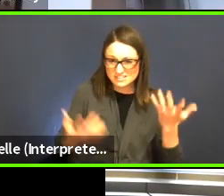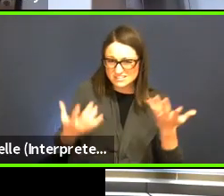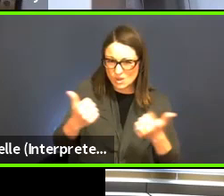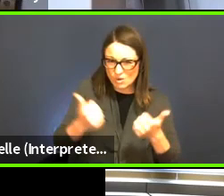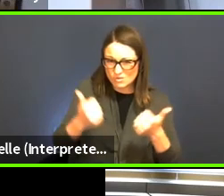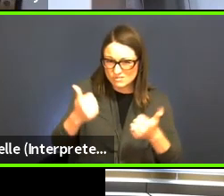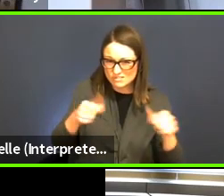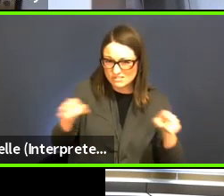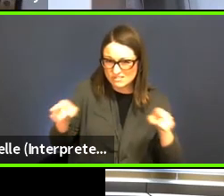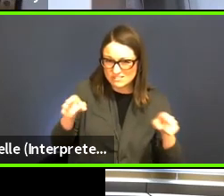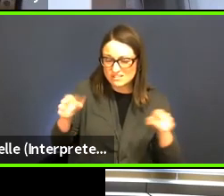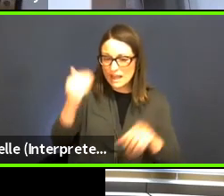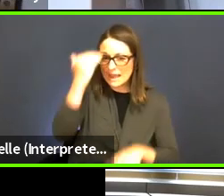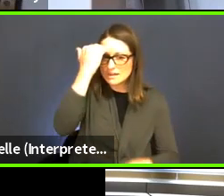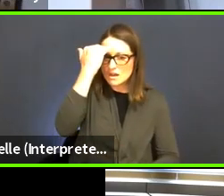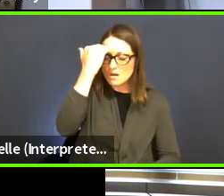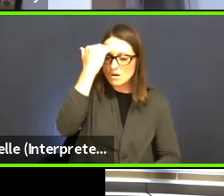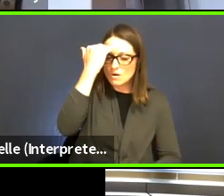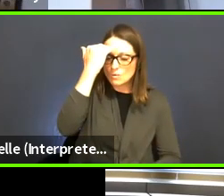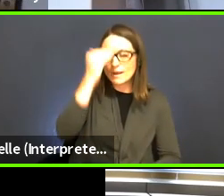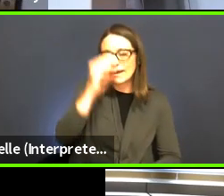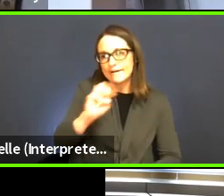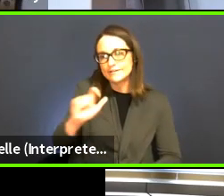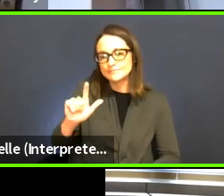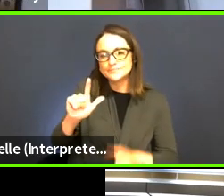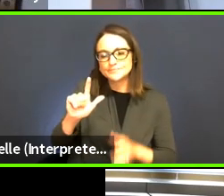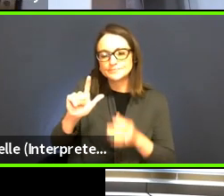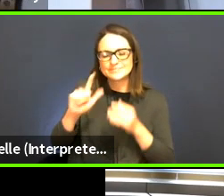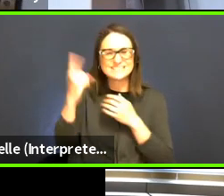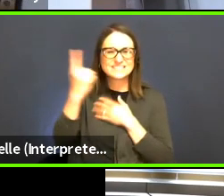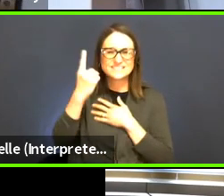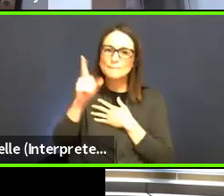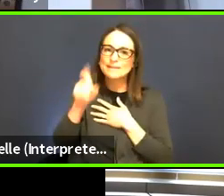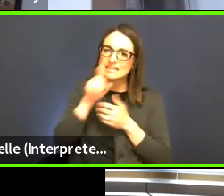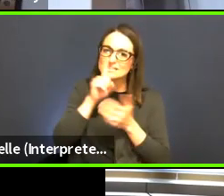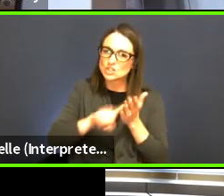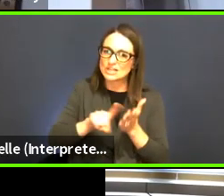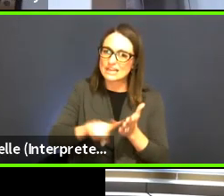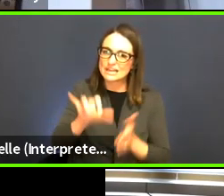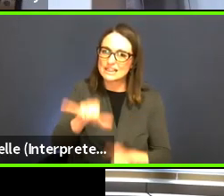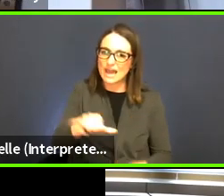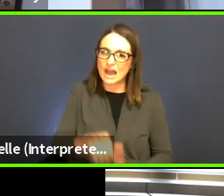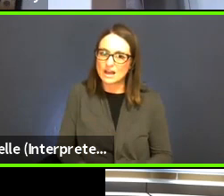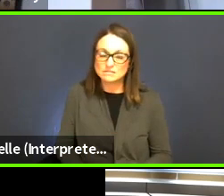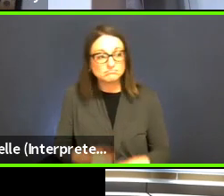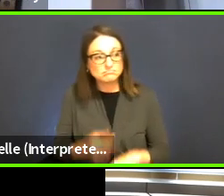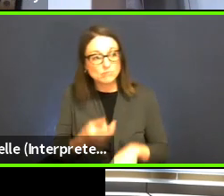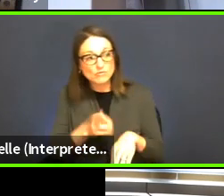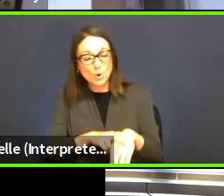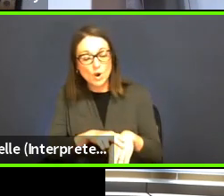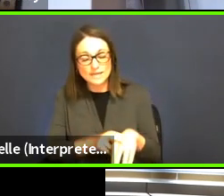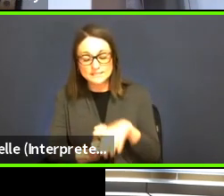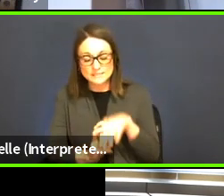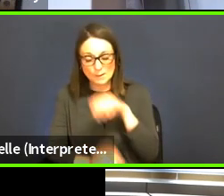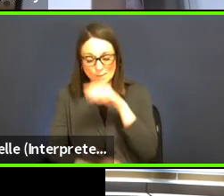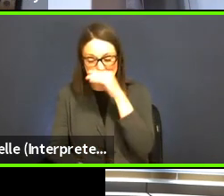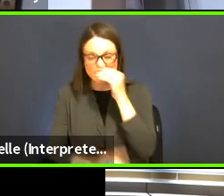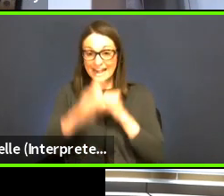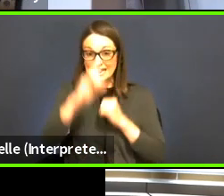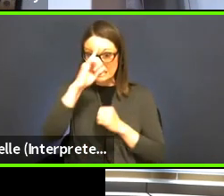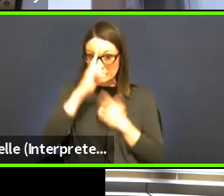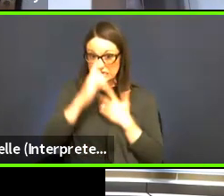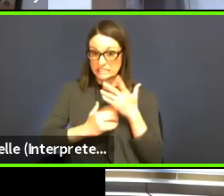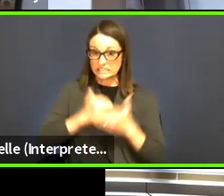I know that, somebody ought to look into that. Of course. And I think too, as the summer